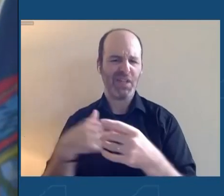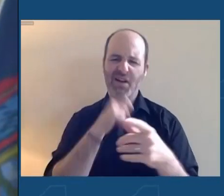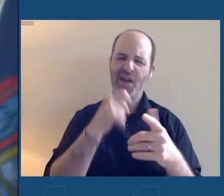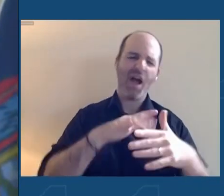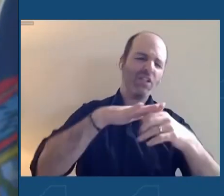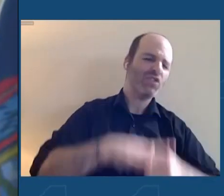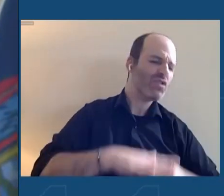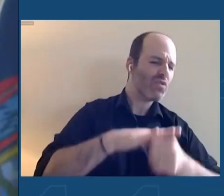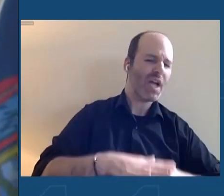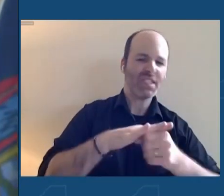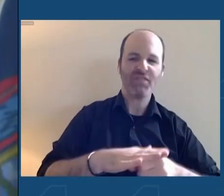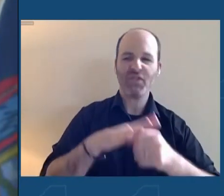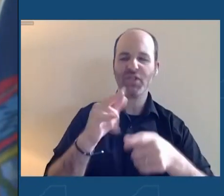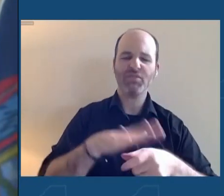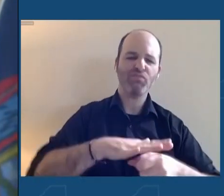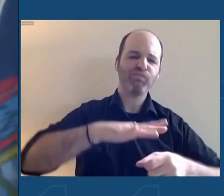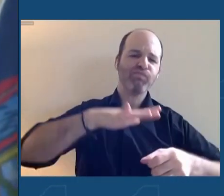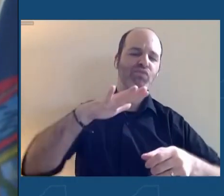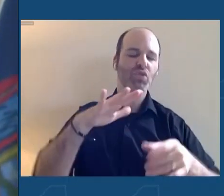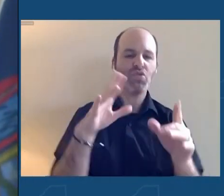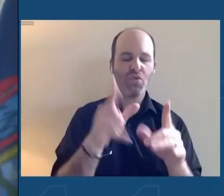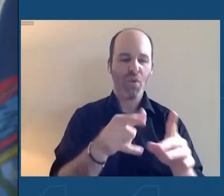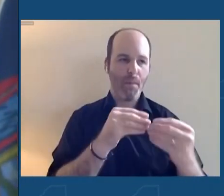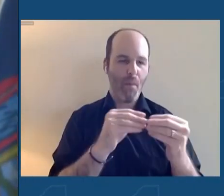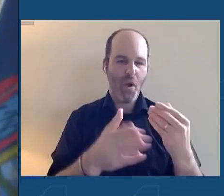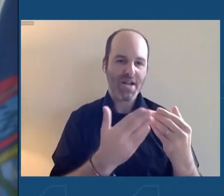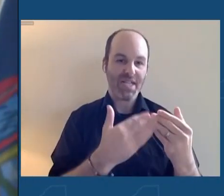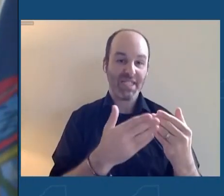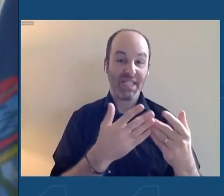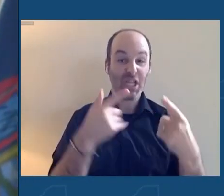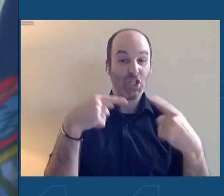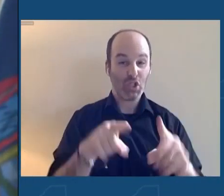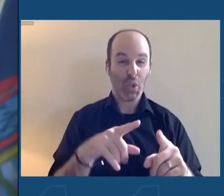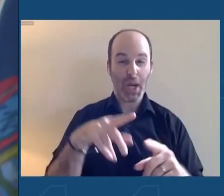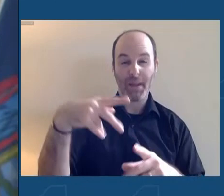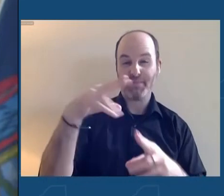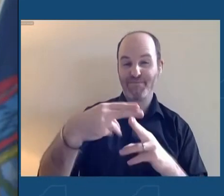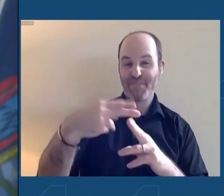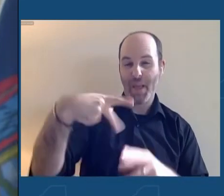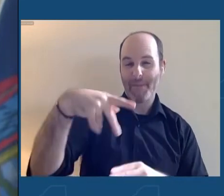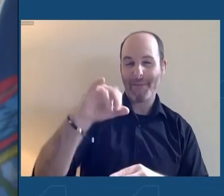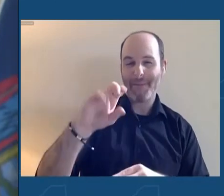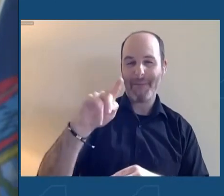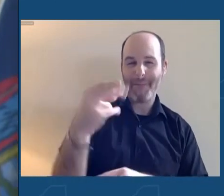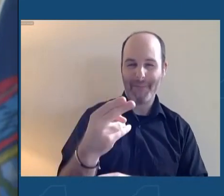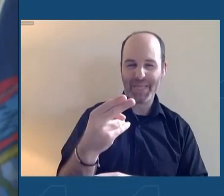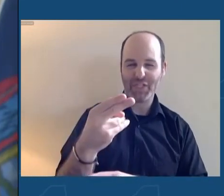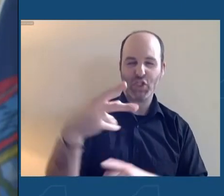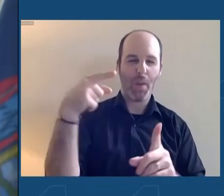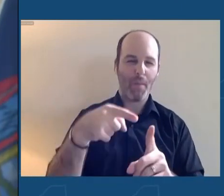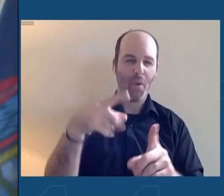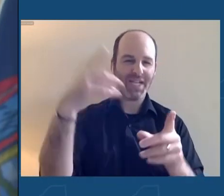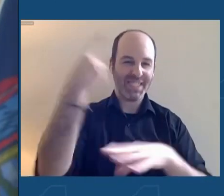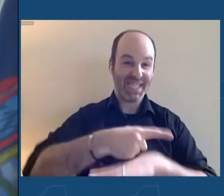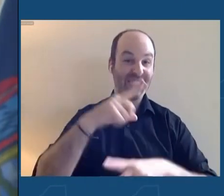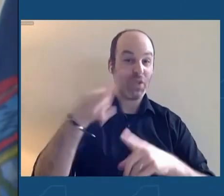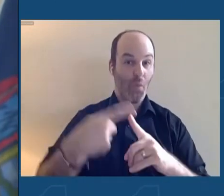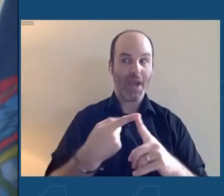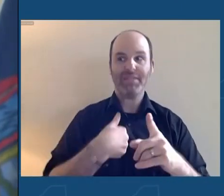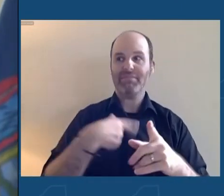as it is at sometimes during pinch point days when we have really busy travel periods. So